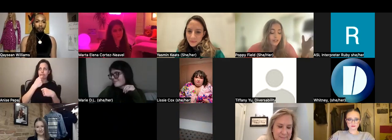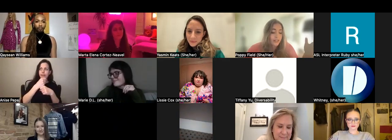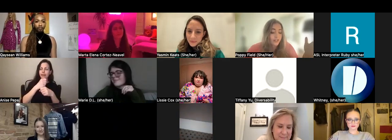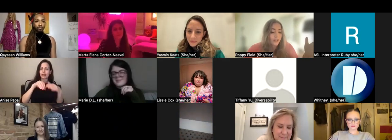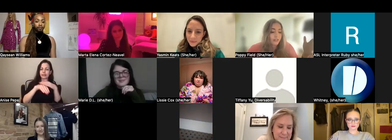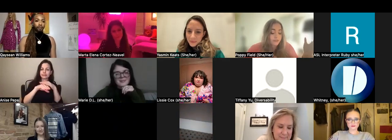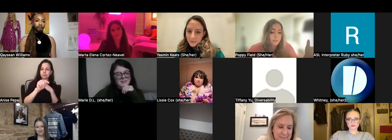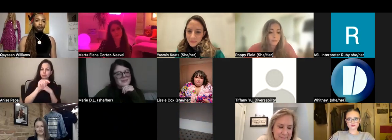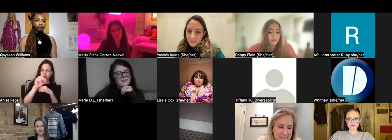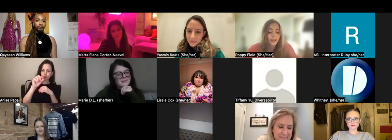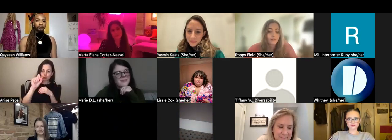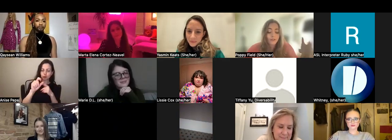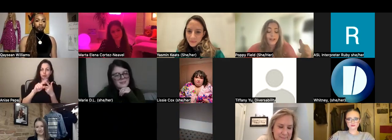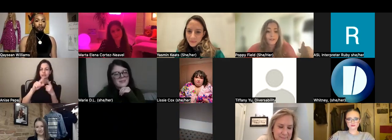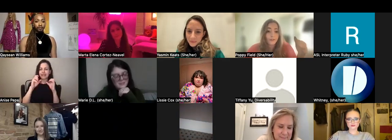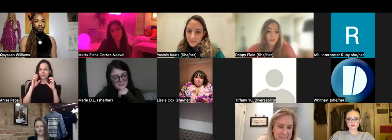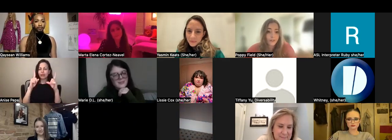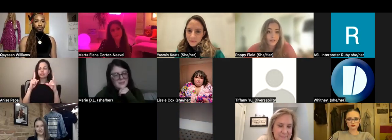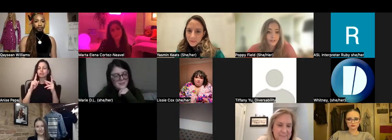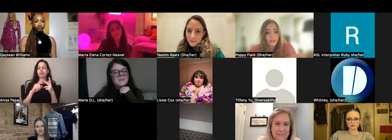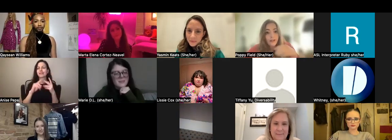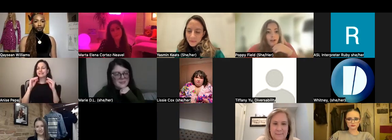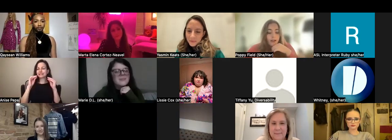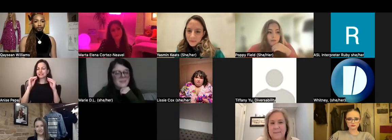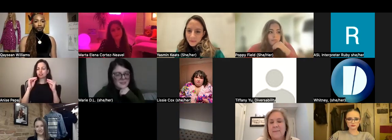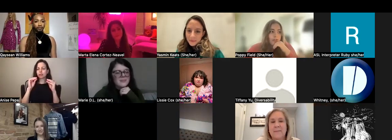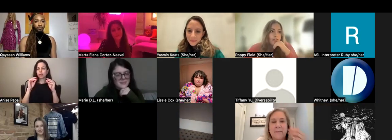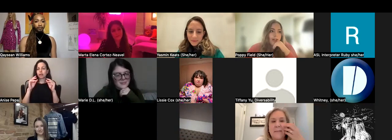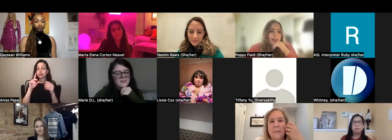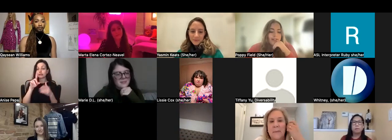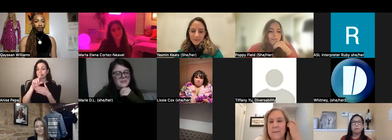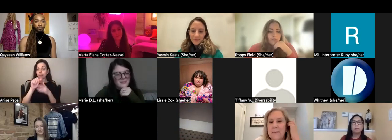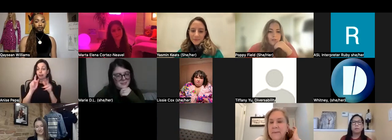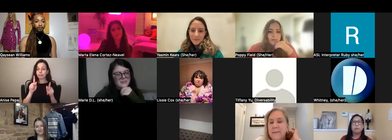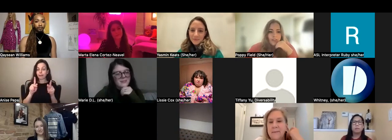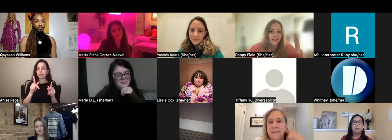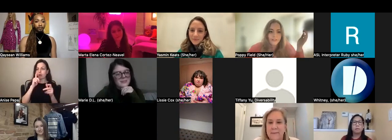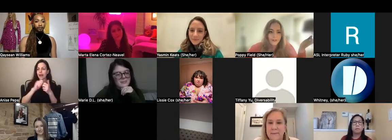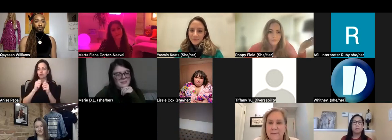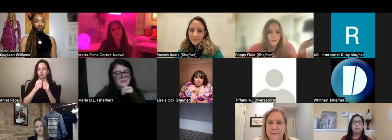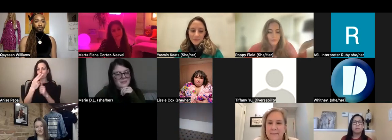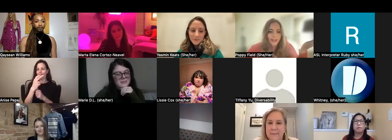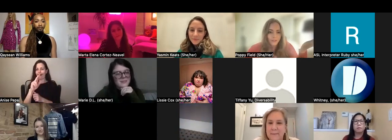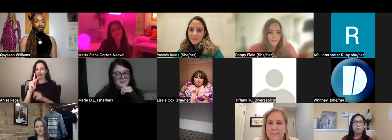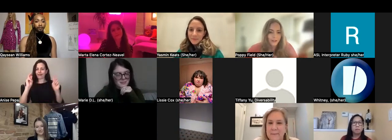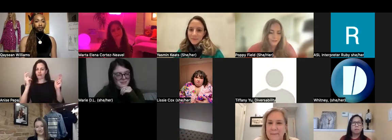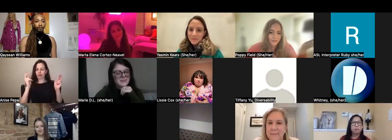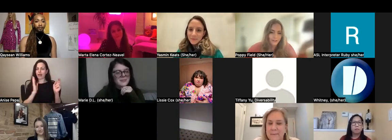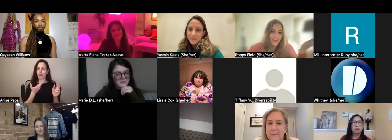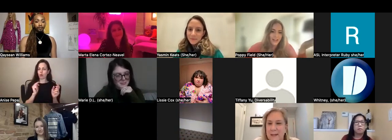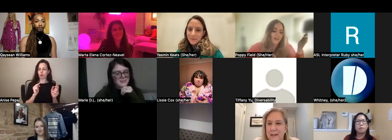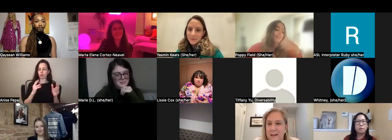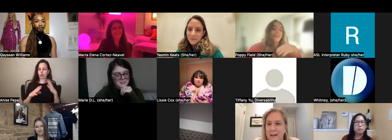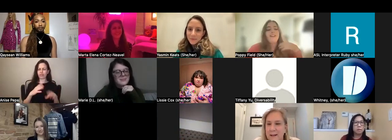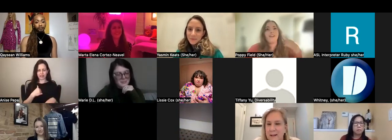and teaching disabled people how to hack their own clothing. And I didn't even know that was a thing. I didn't know we were allowed to do that for a